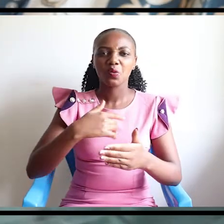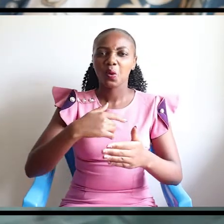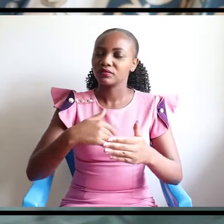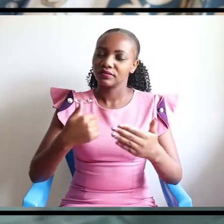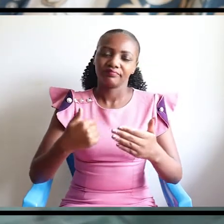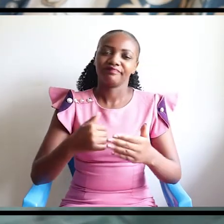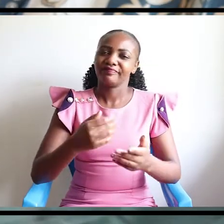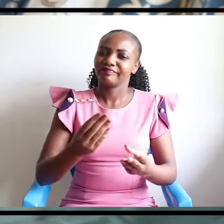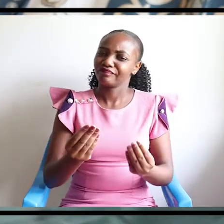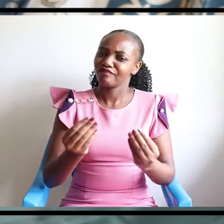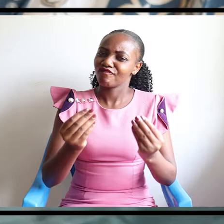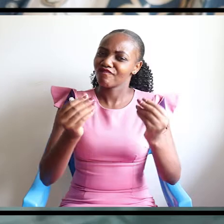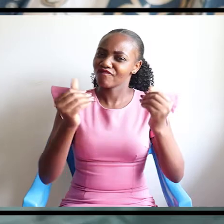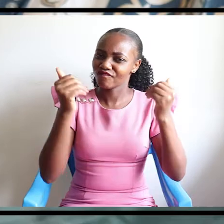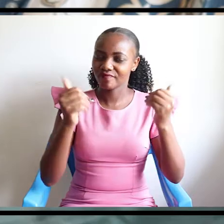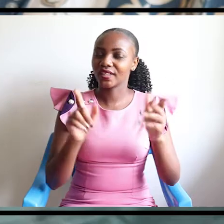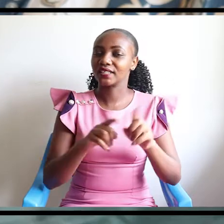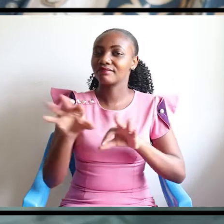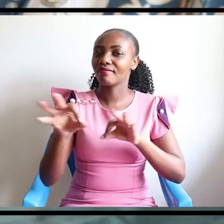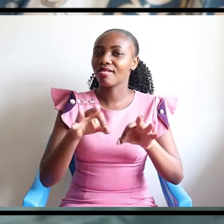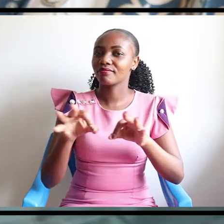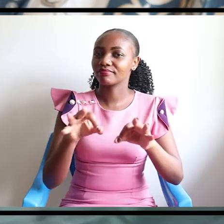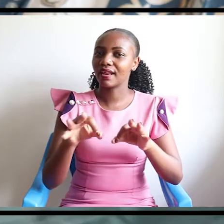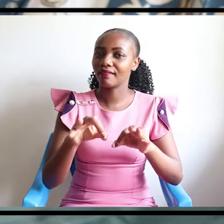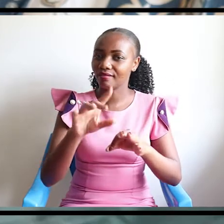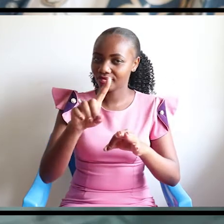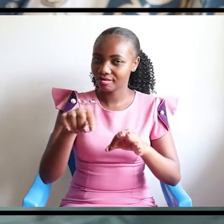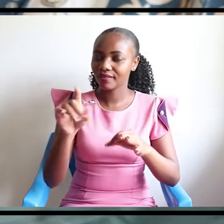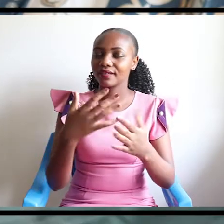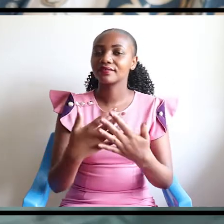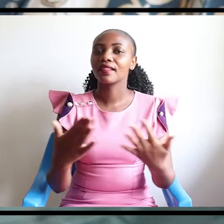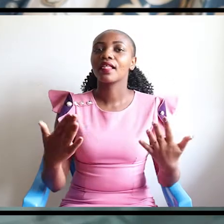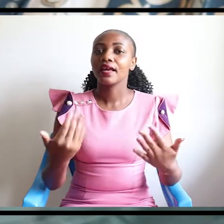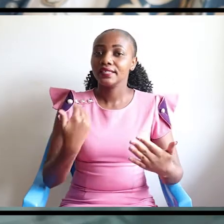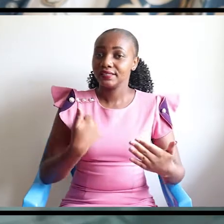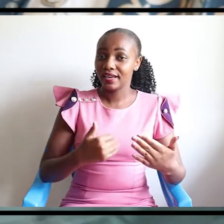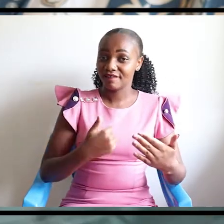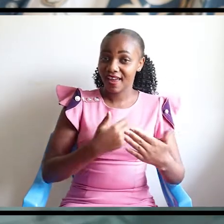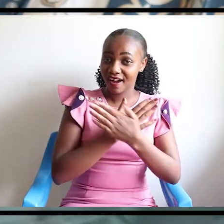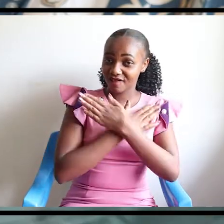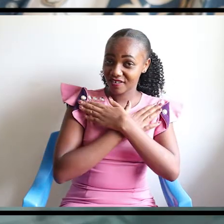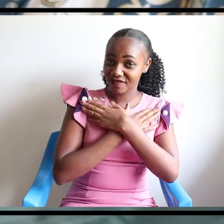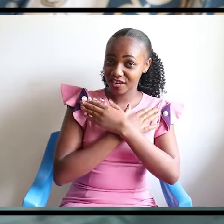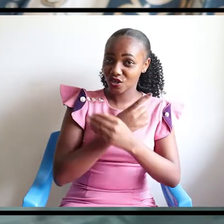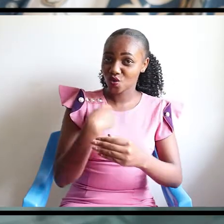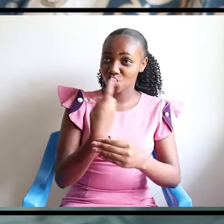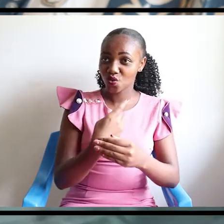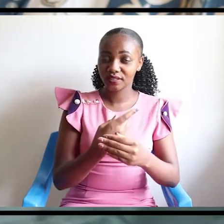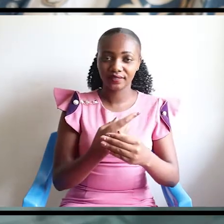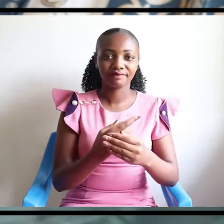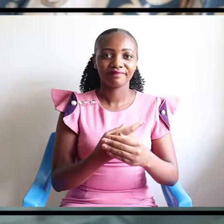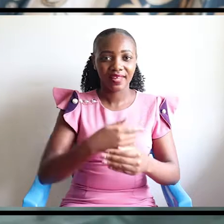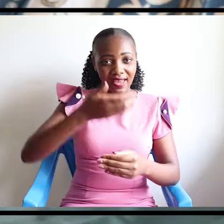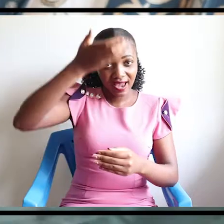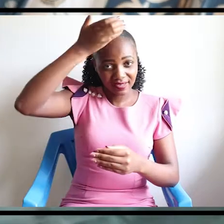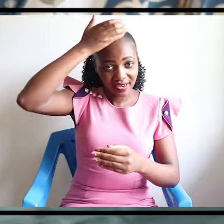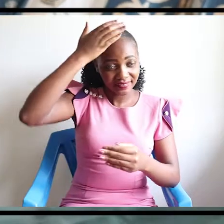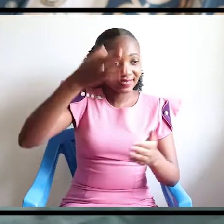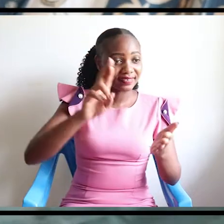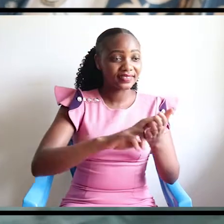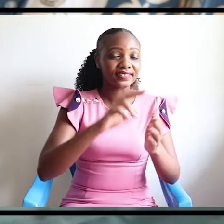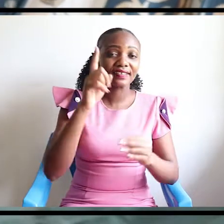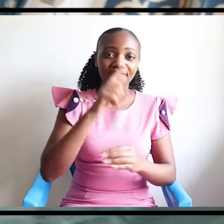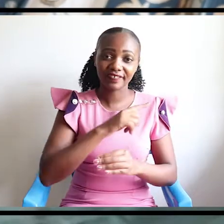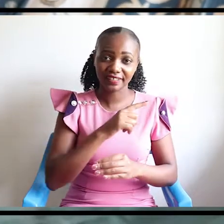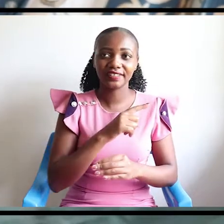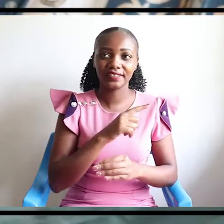these misinformations. I'm here with a friend of mine who is also a registered nurse. She's a